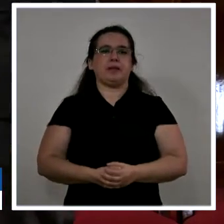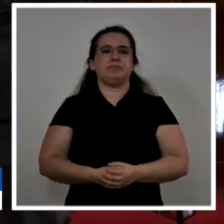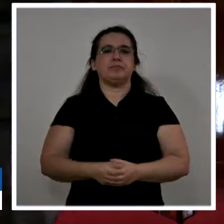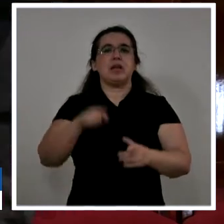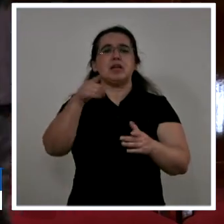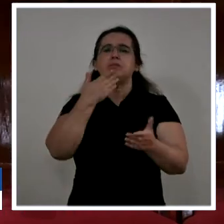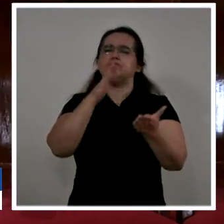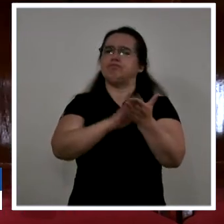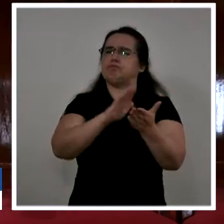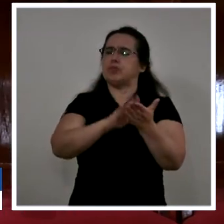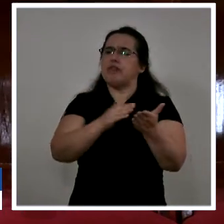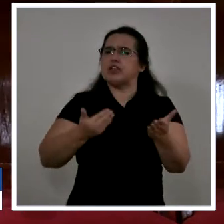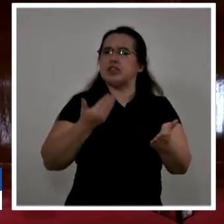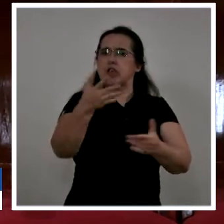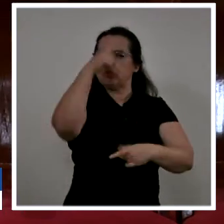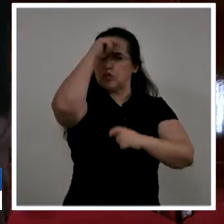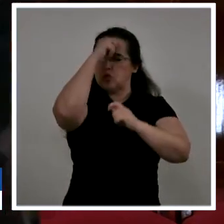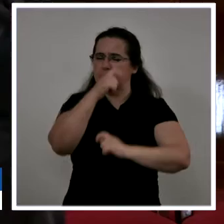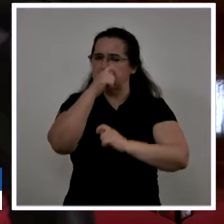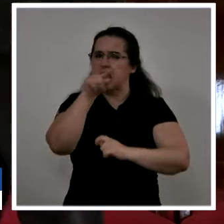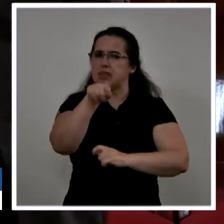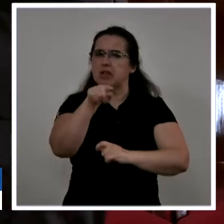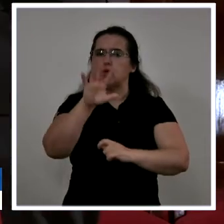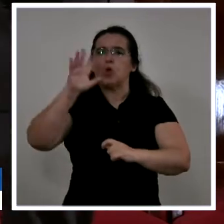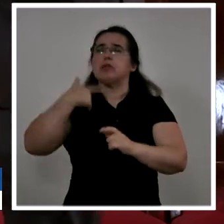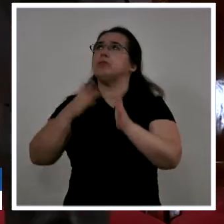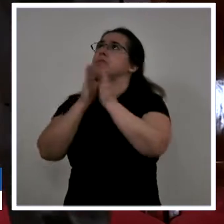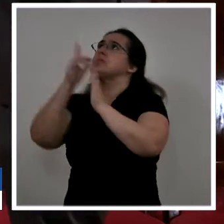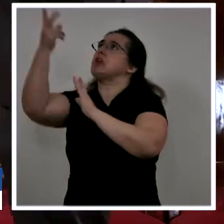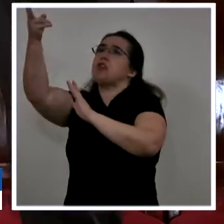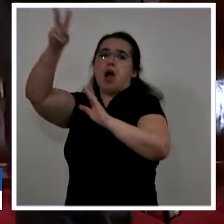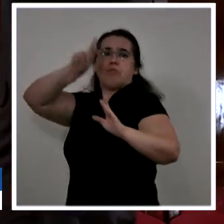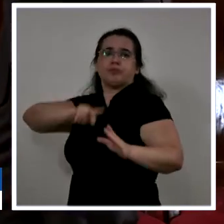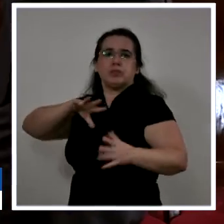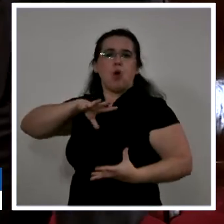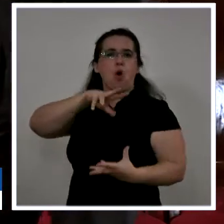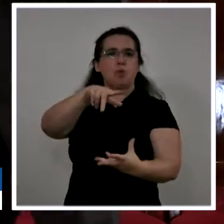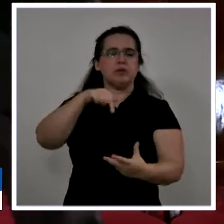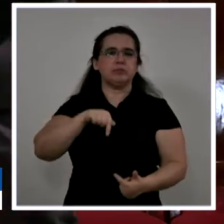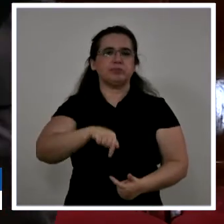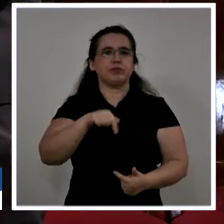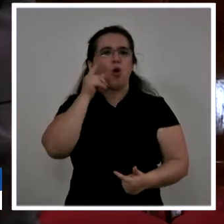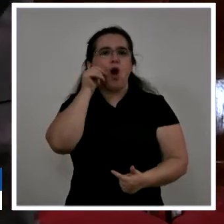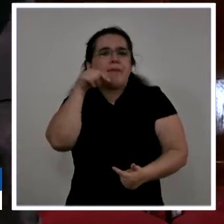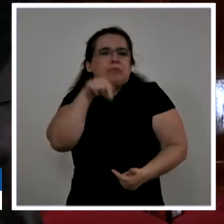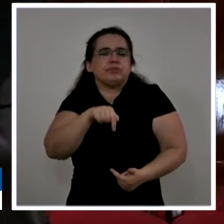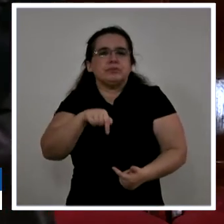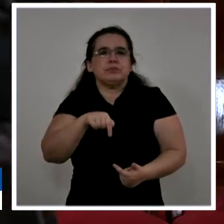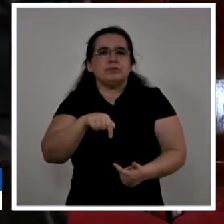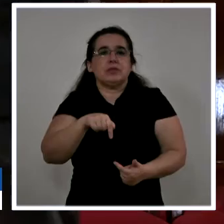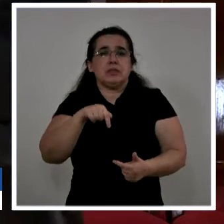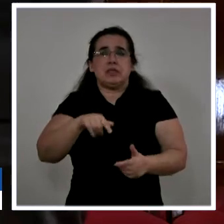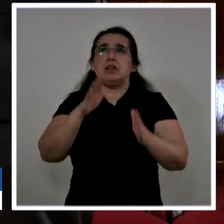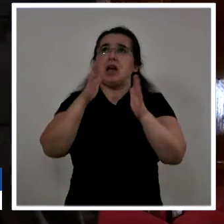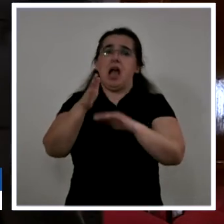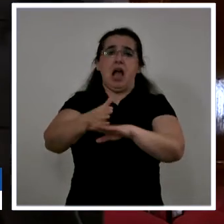ele deu-nos uma prova da sua humildade quando ele se tornou um homem. Yet he was God in the flesh. E no entanto, ele era Deus